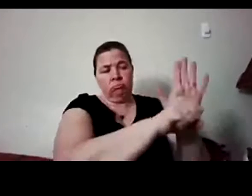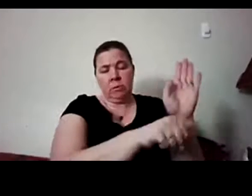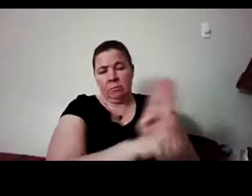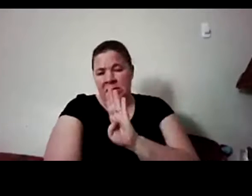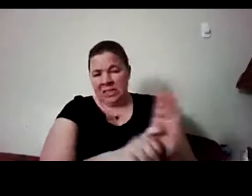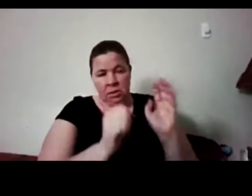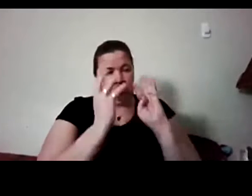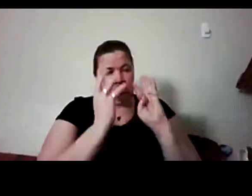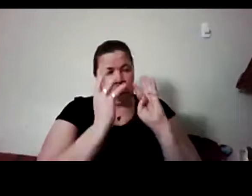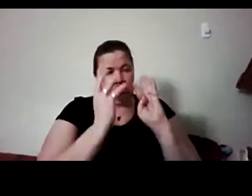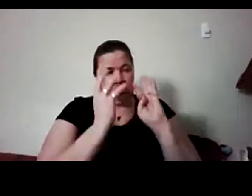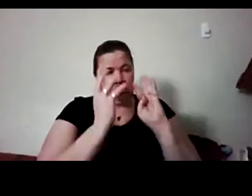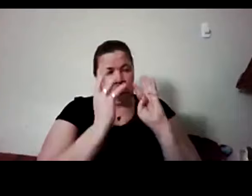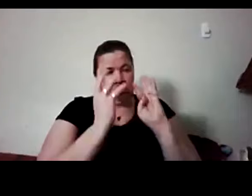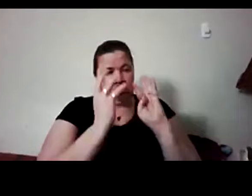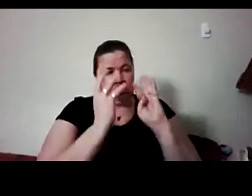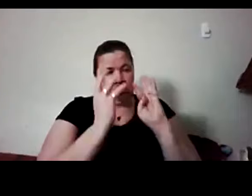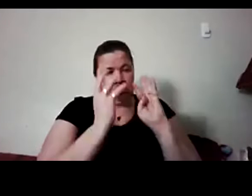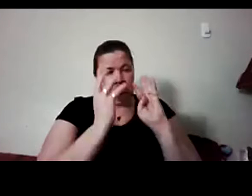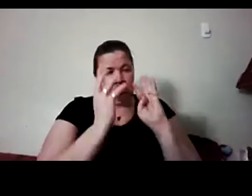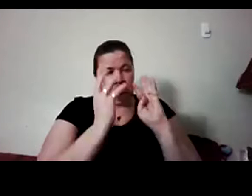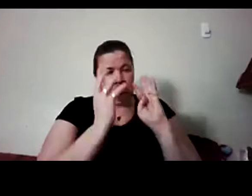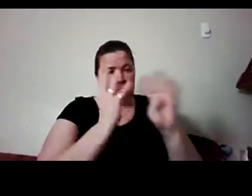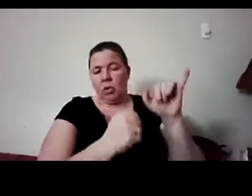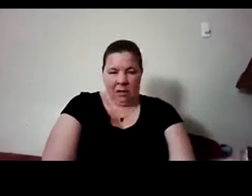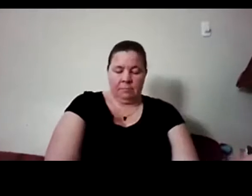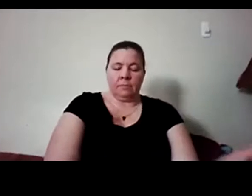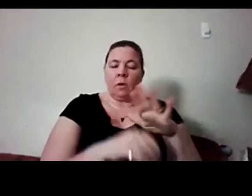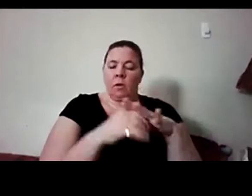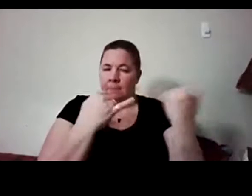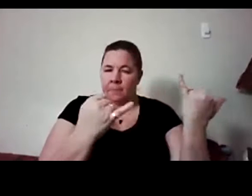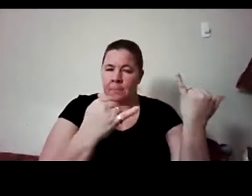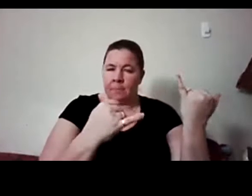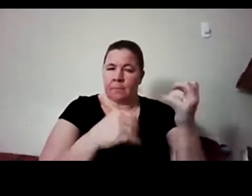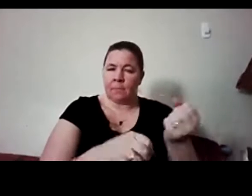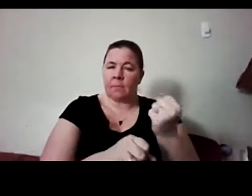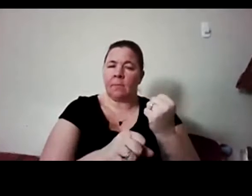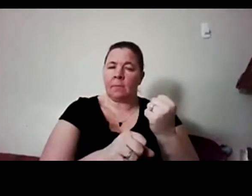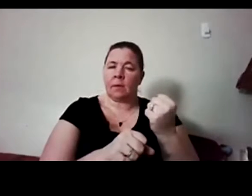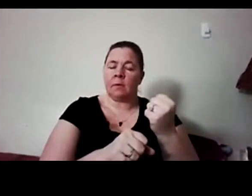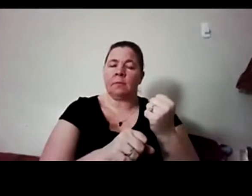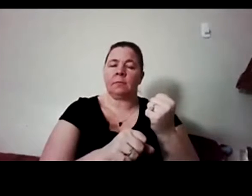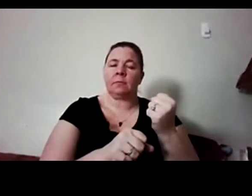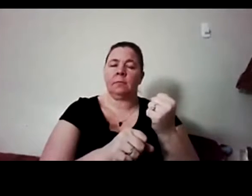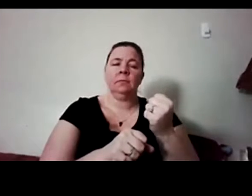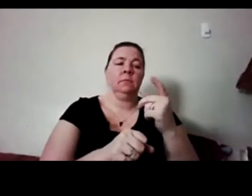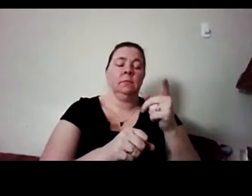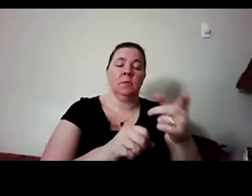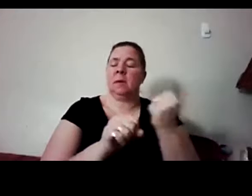businesses. He made millions doing that, that's for sure. These companies made tons of money.